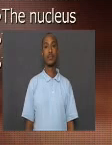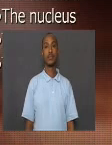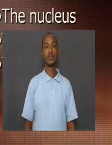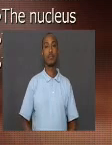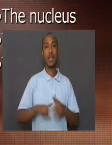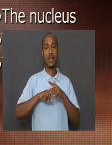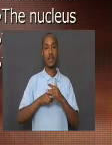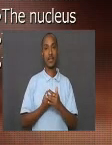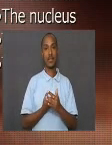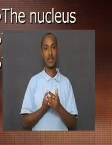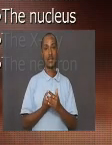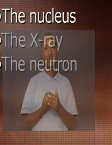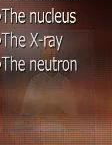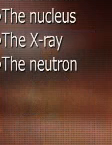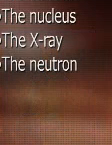Begin.